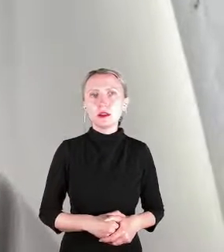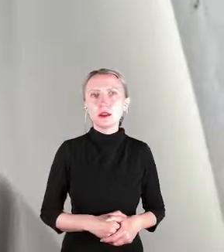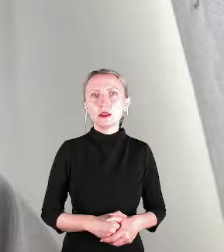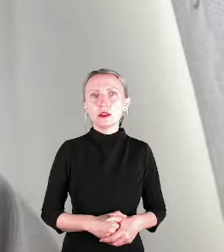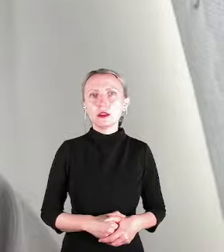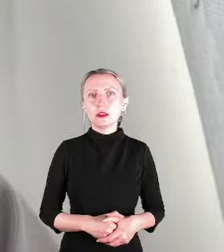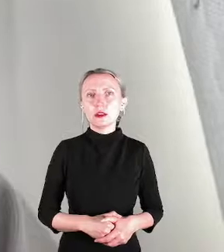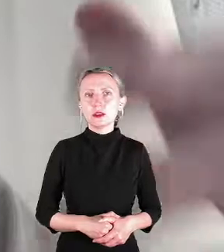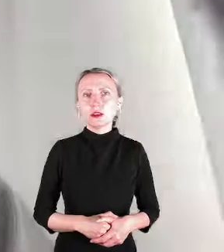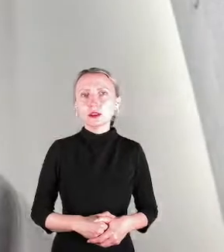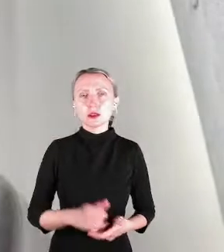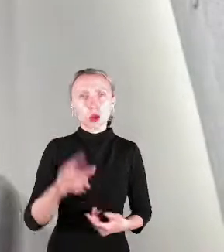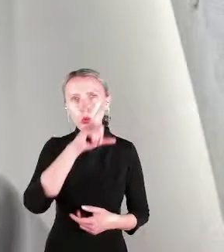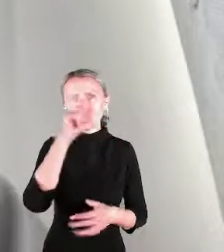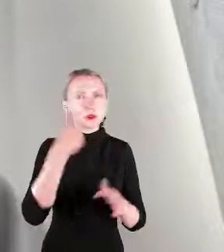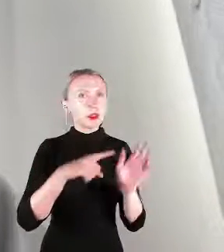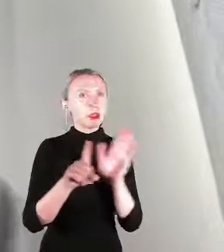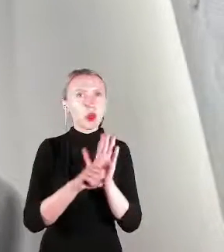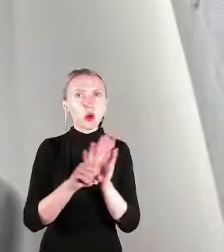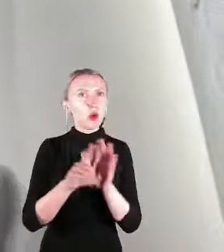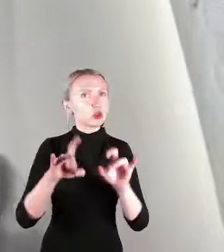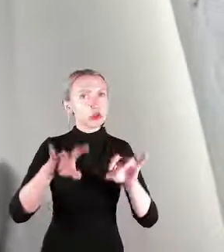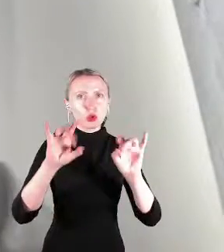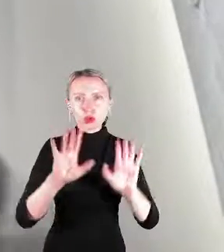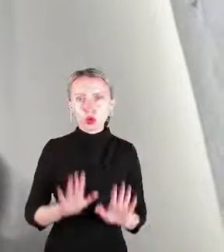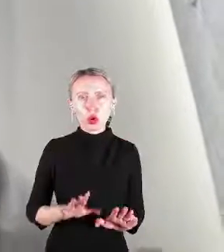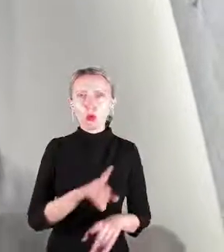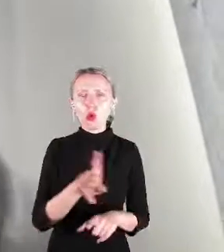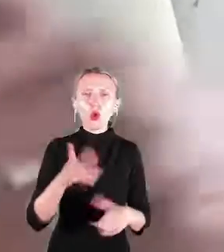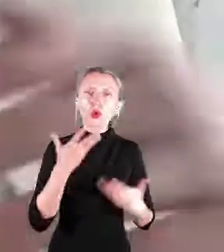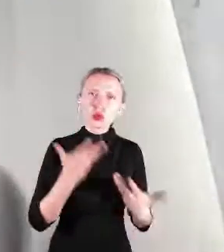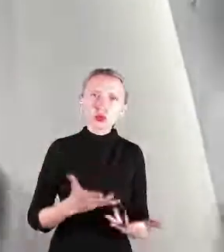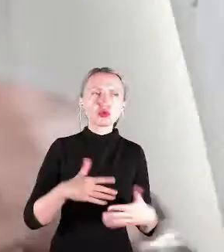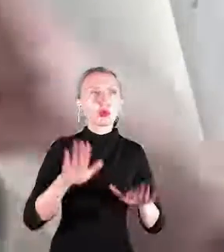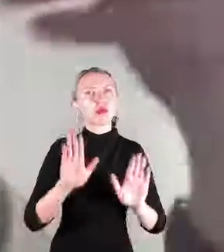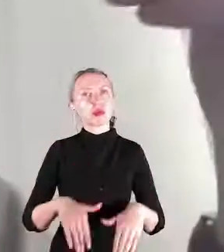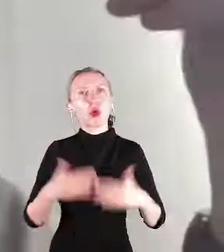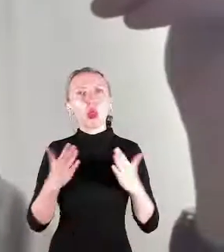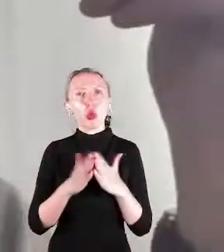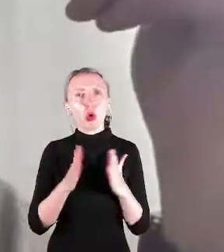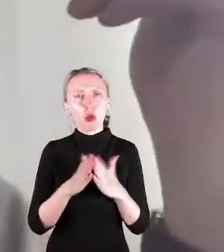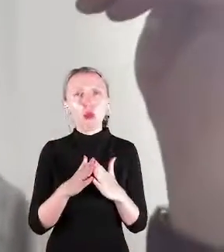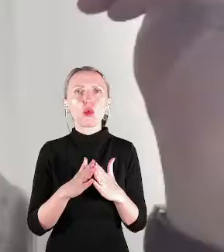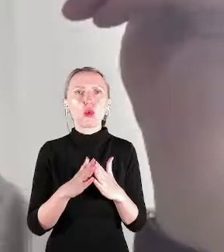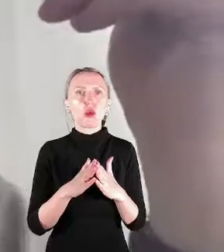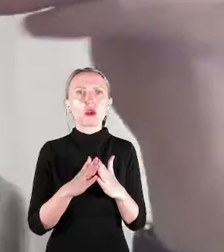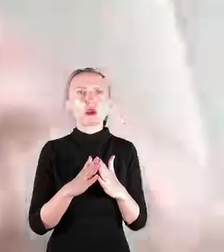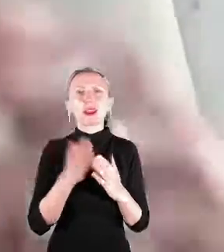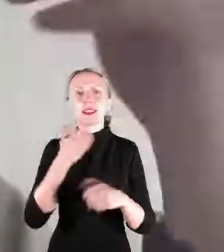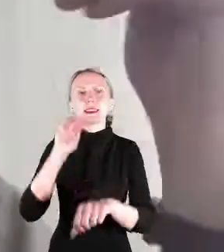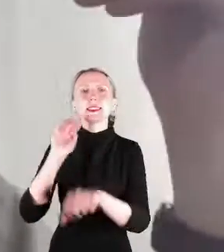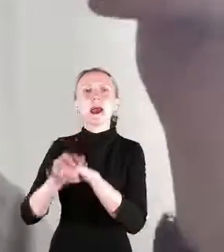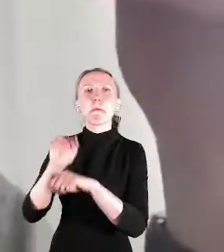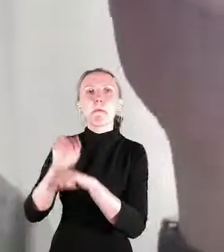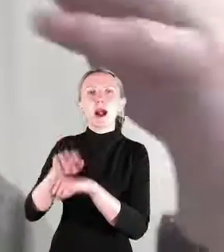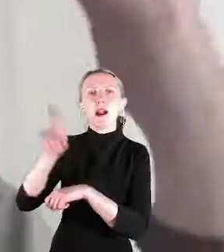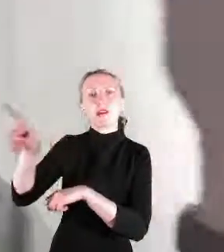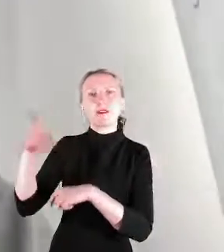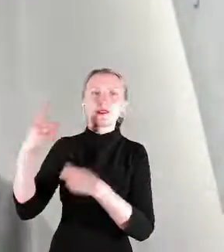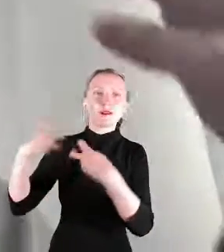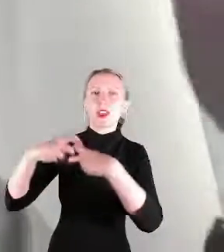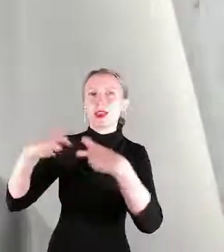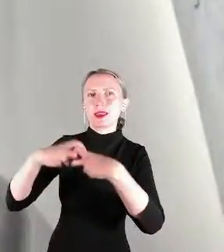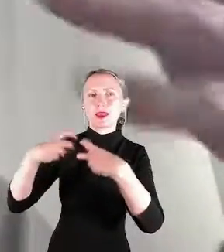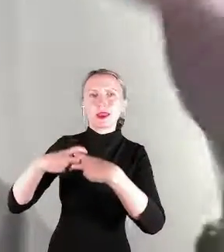at home like a prison and prison cell and order everything to yourself. No, I'm joking, but